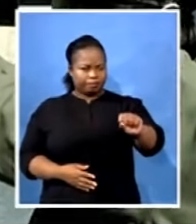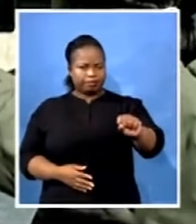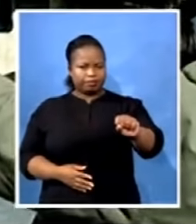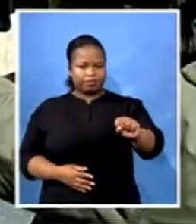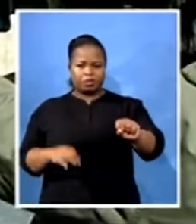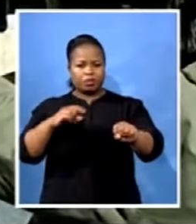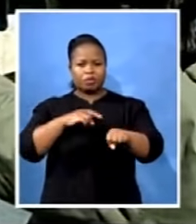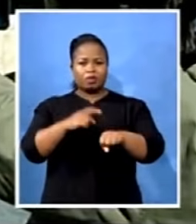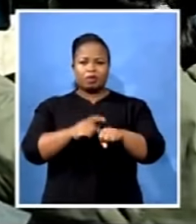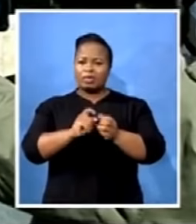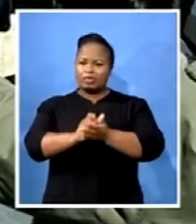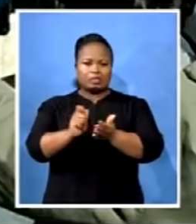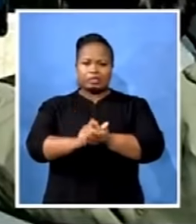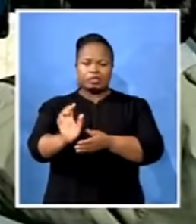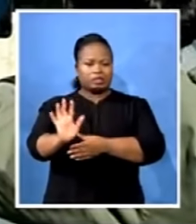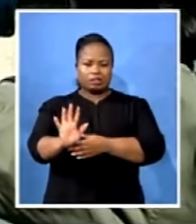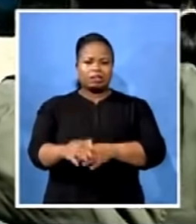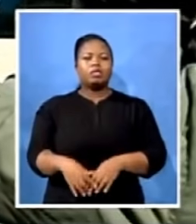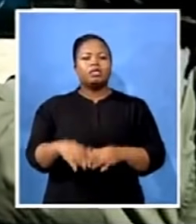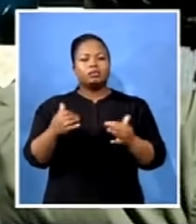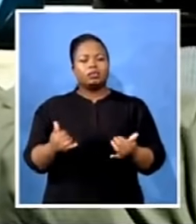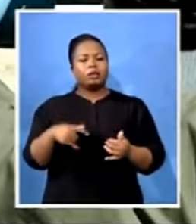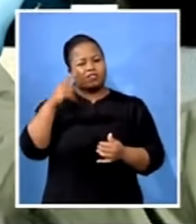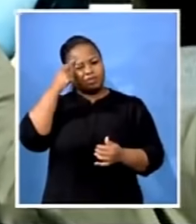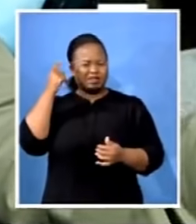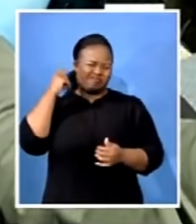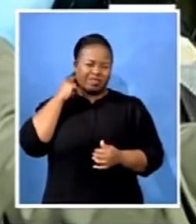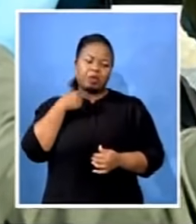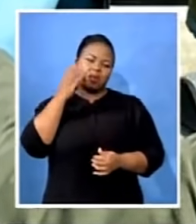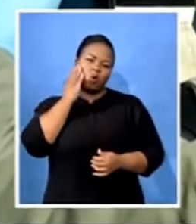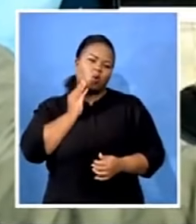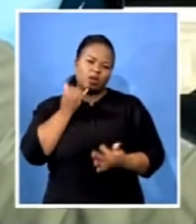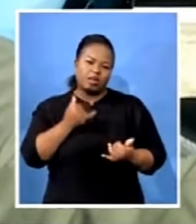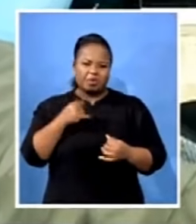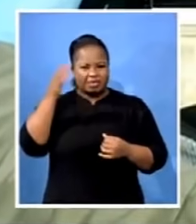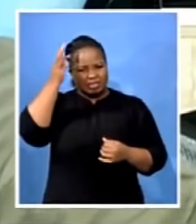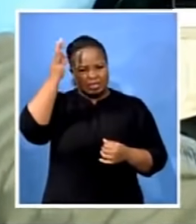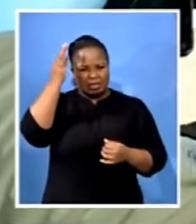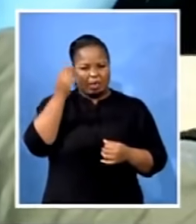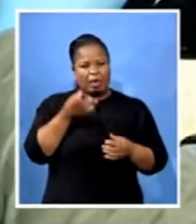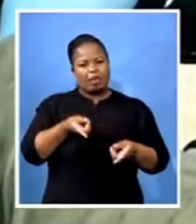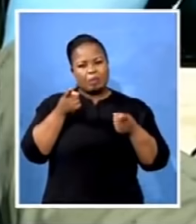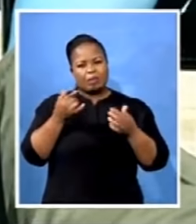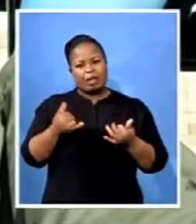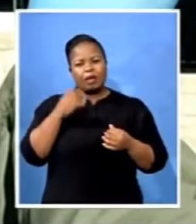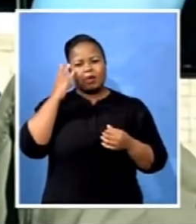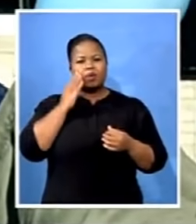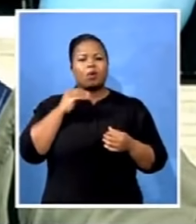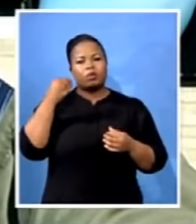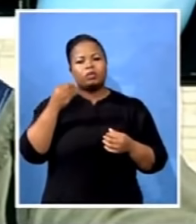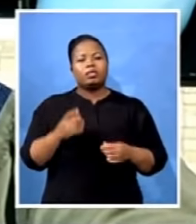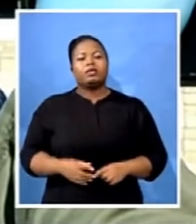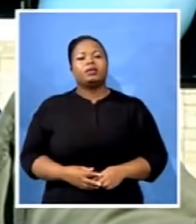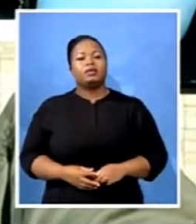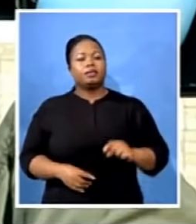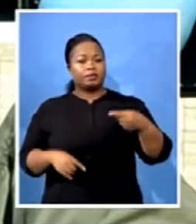The memory is older now. You can see the hair and so on. First, Metro Rail versus Gautrain.